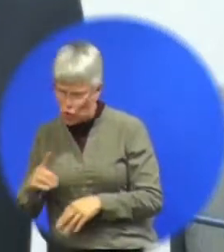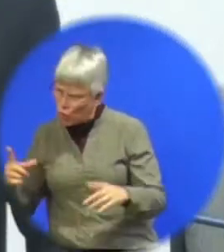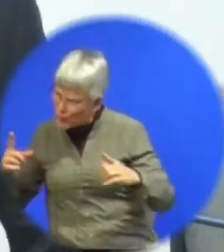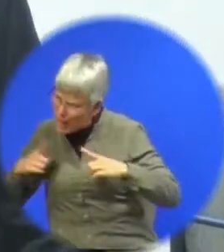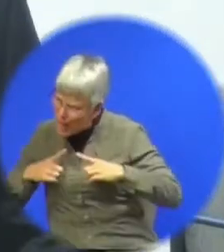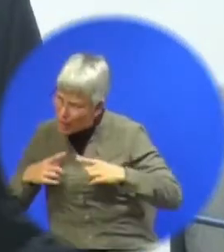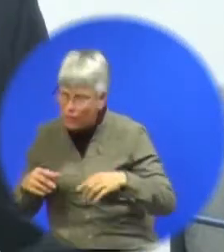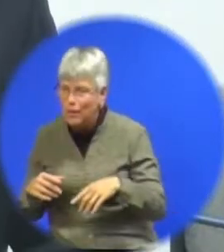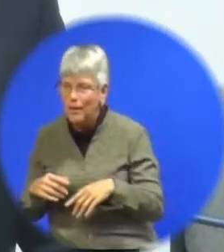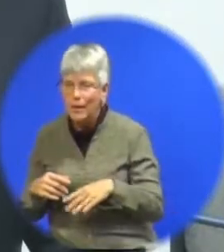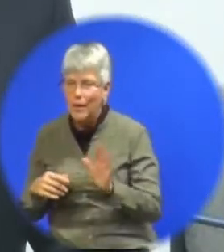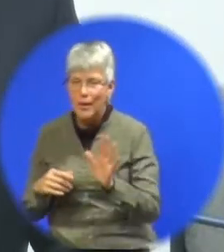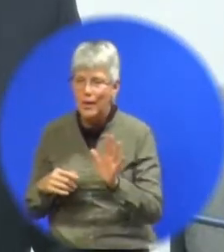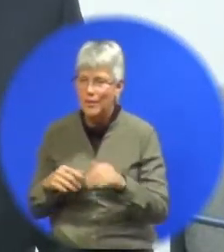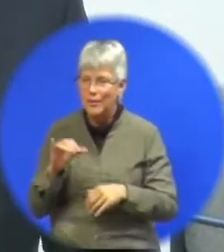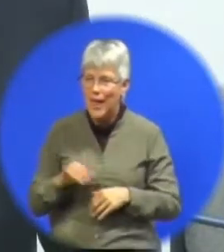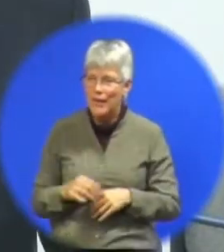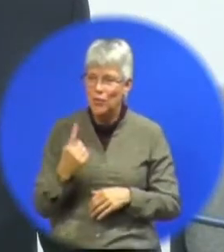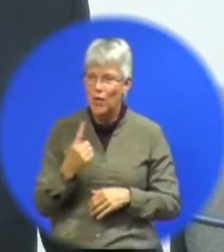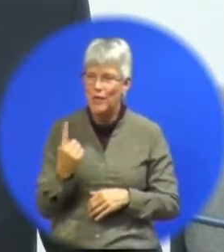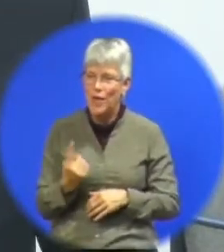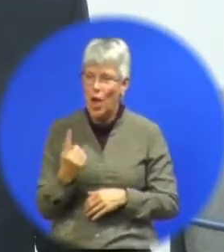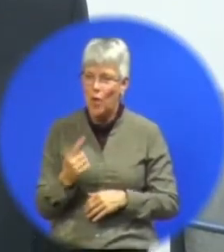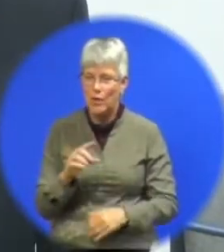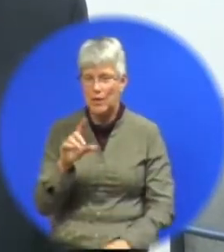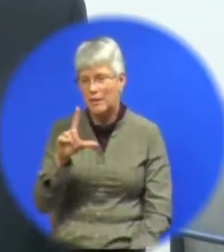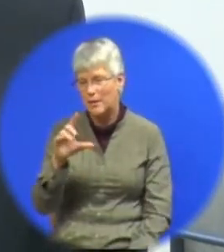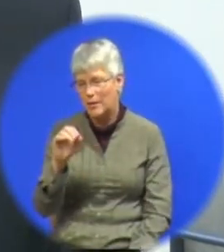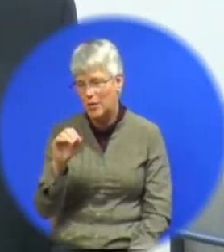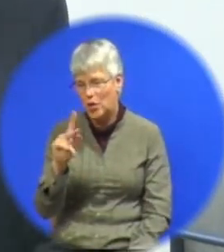I guess one of the hazards of being one of the only lookadoos in the area.